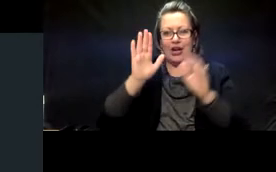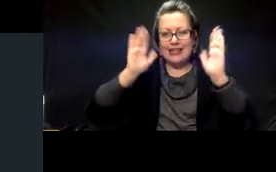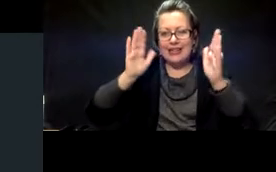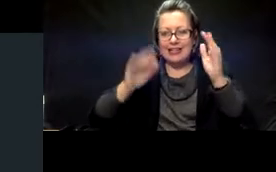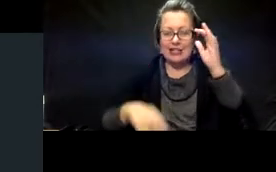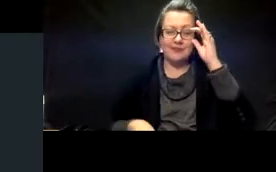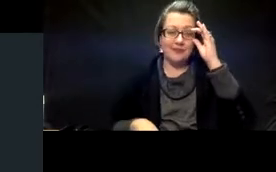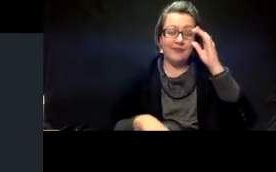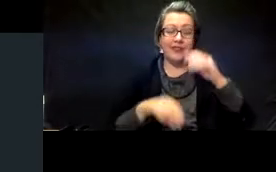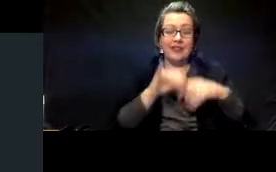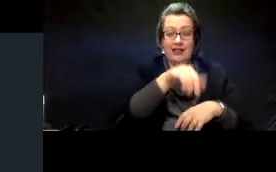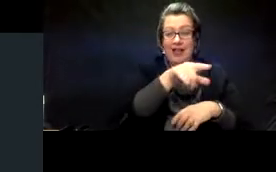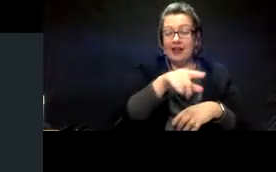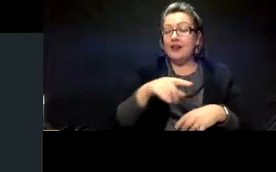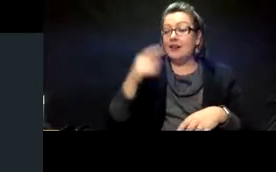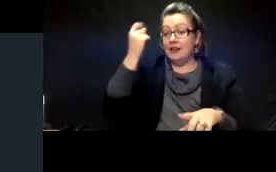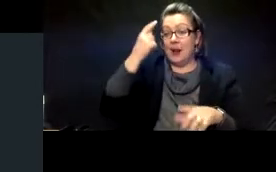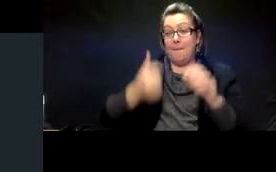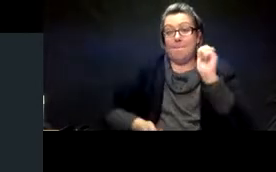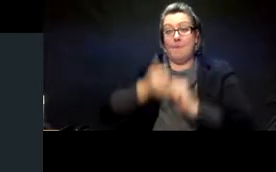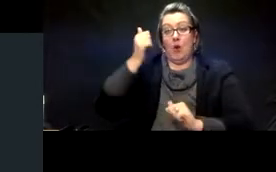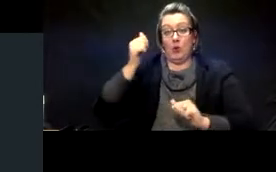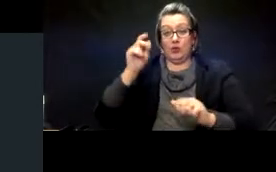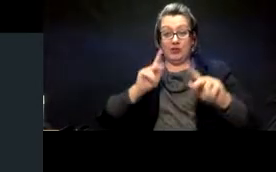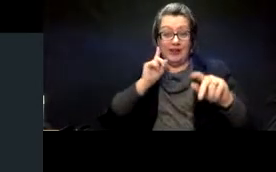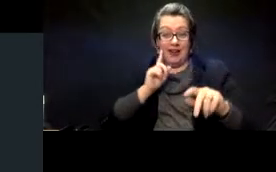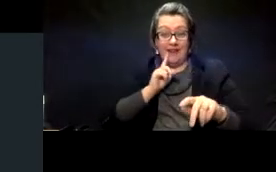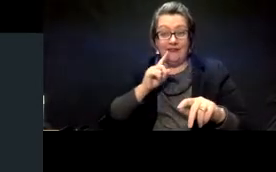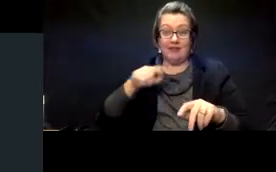It can be a reminder. It can be a way to get your attention.